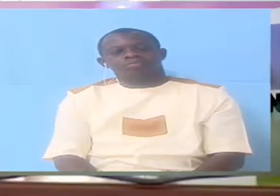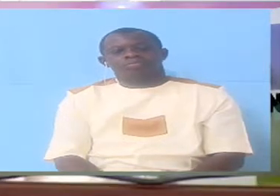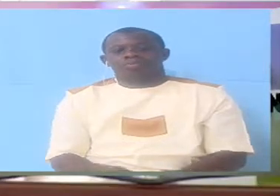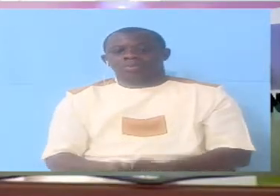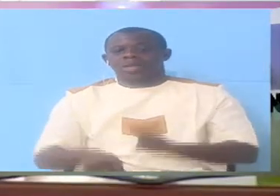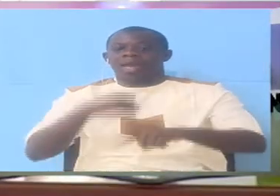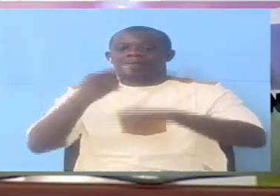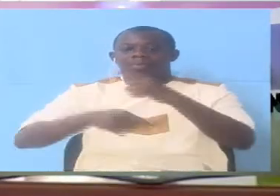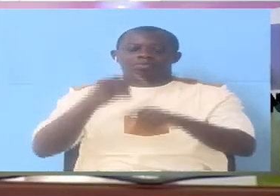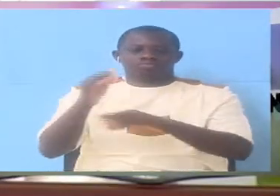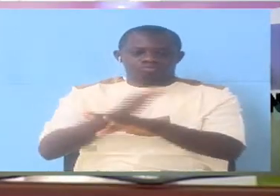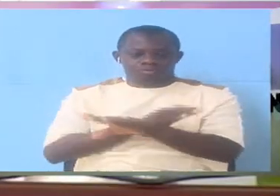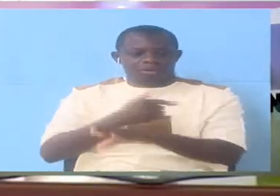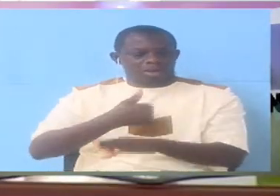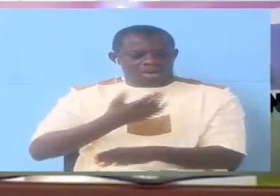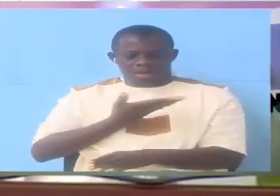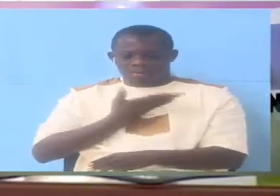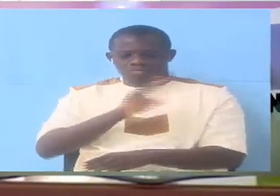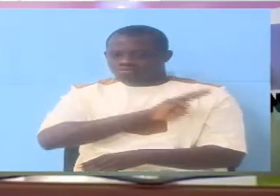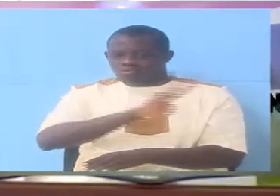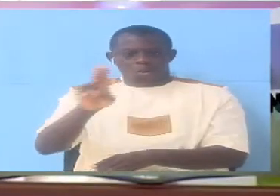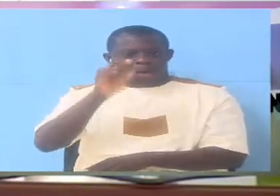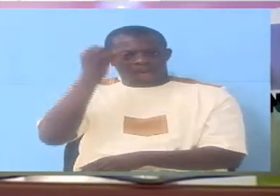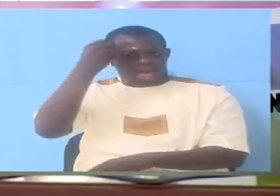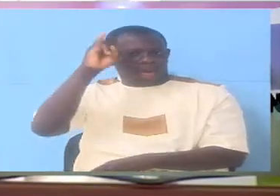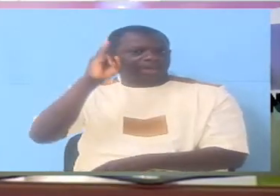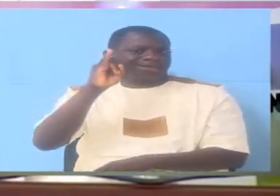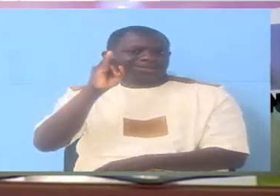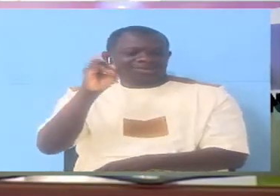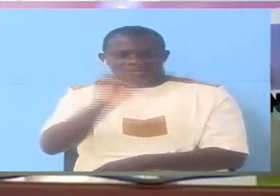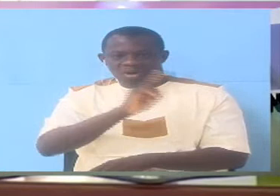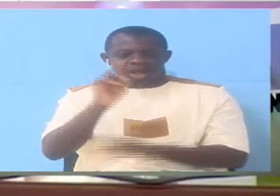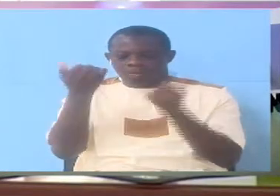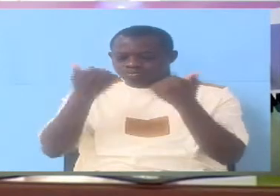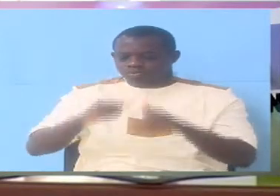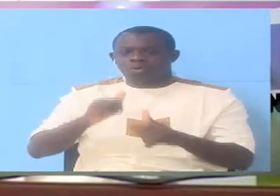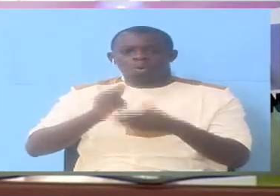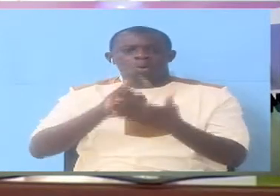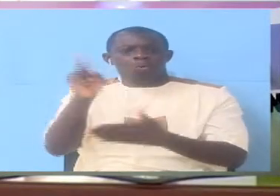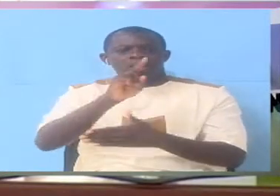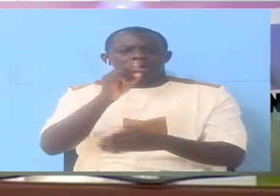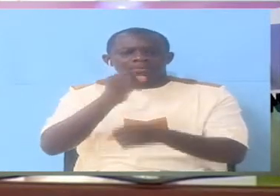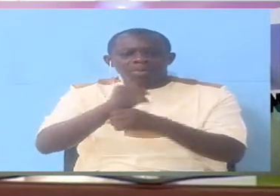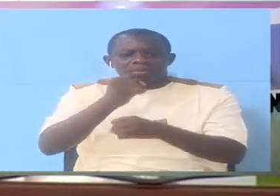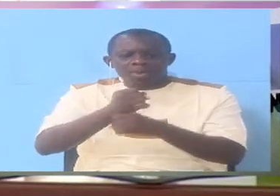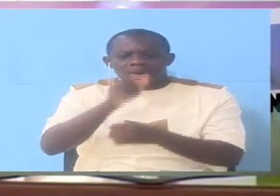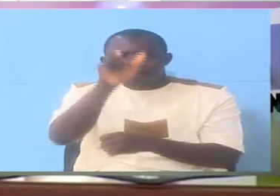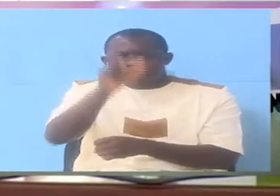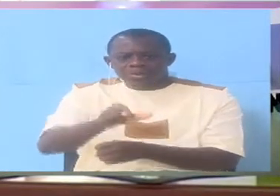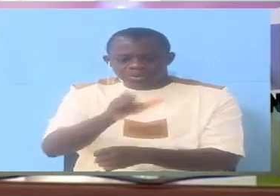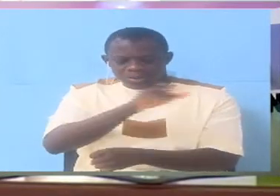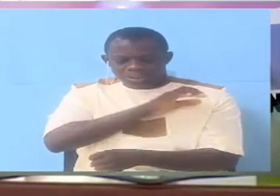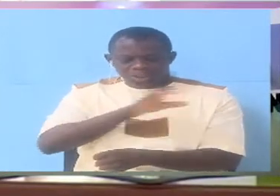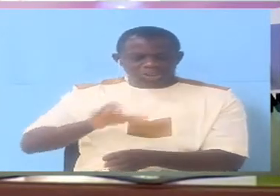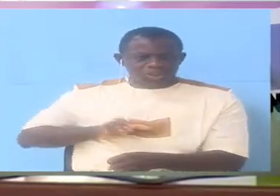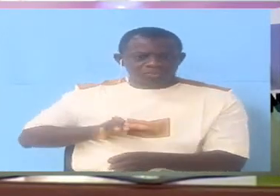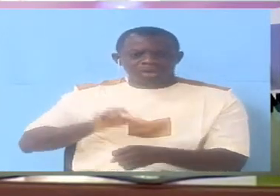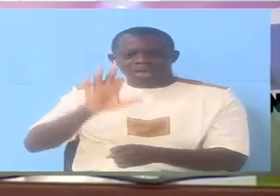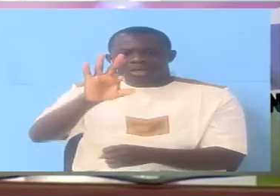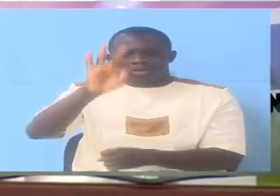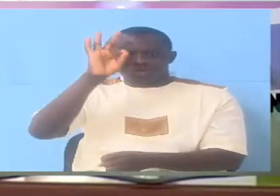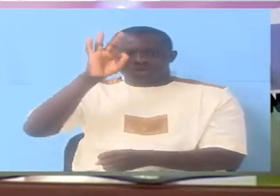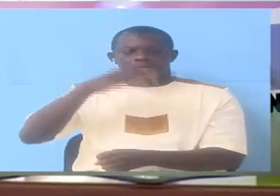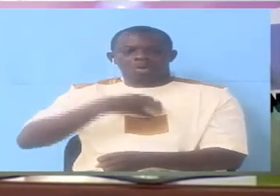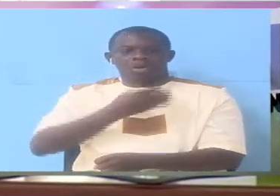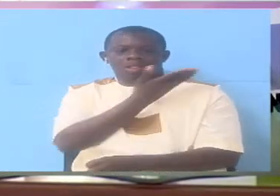point in time, I had no idea what might have prompted the Commander-in-Chief's decision to leave, but wanted